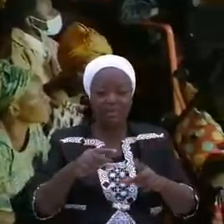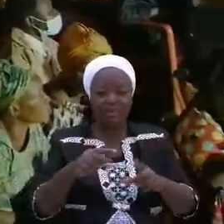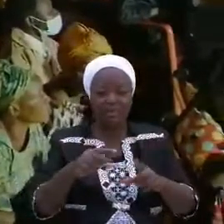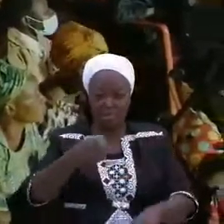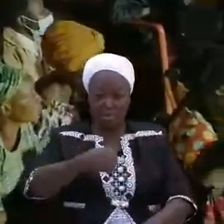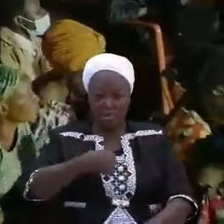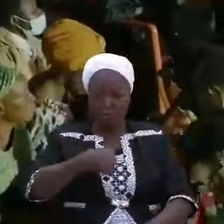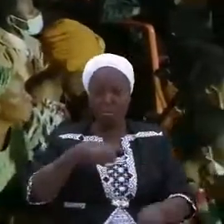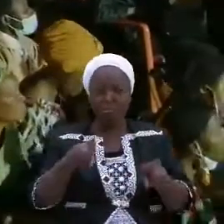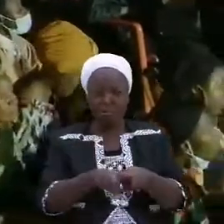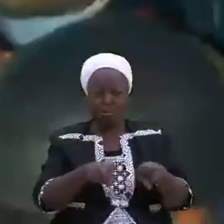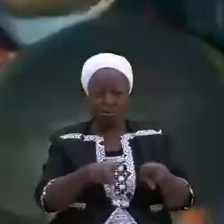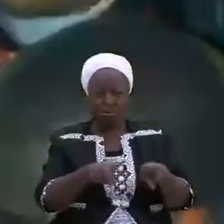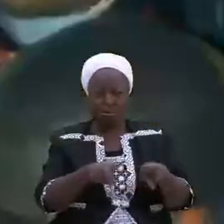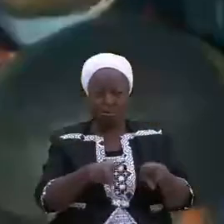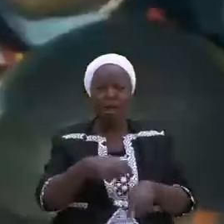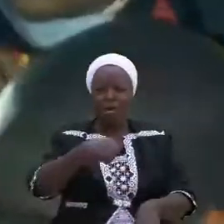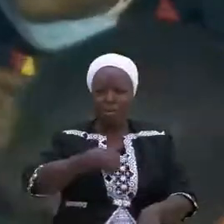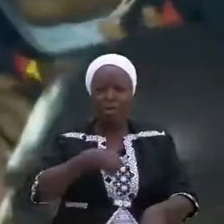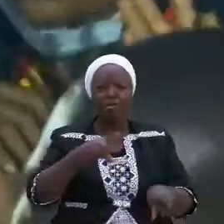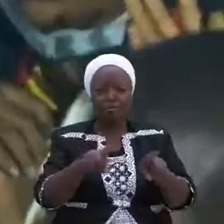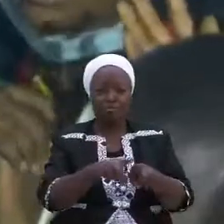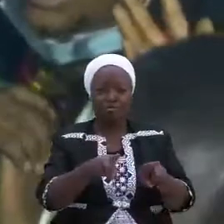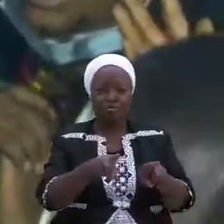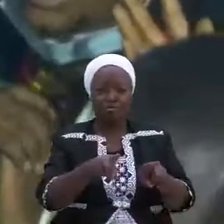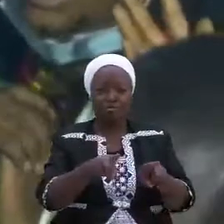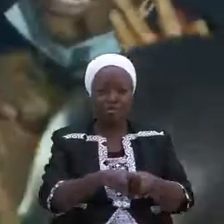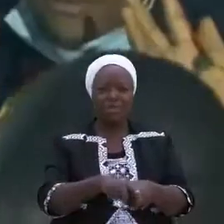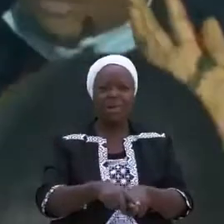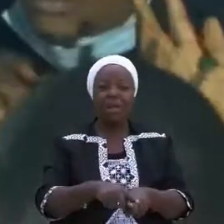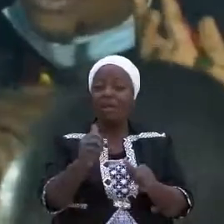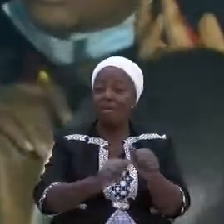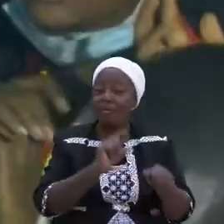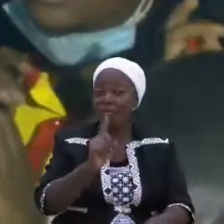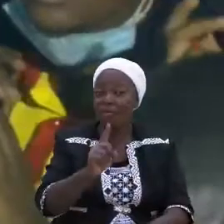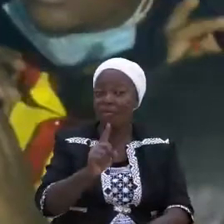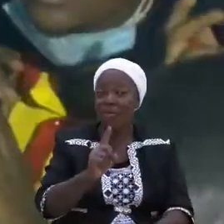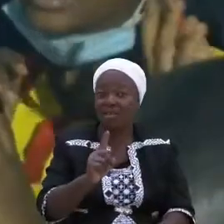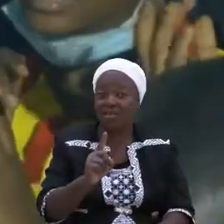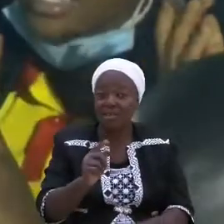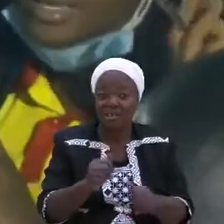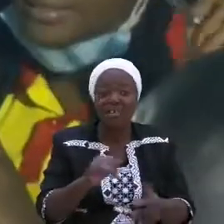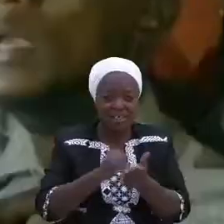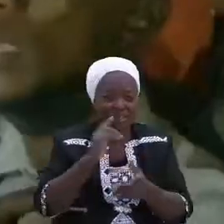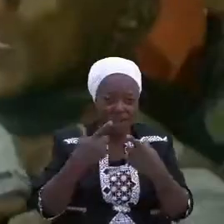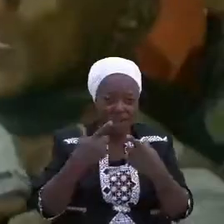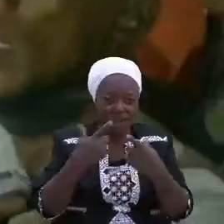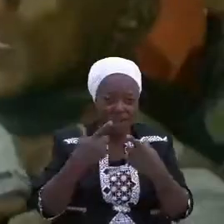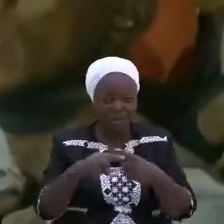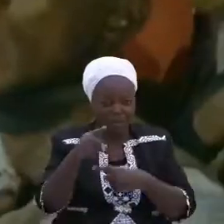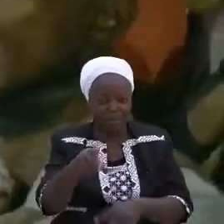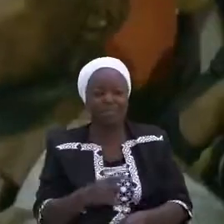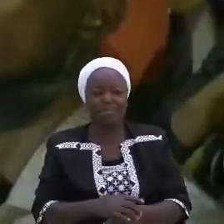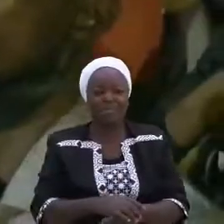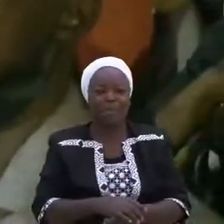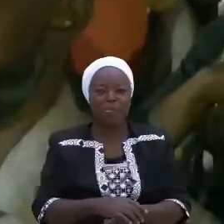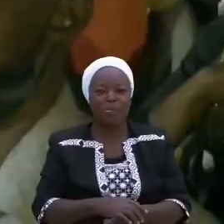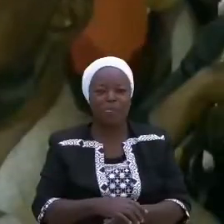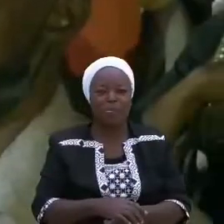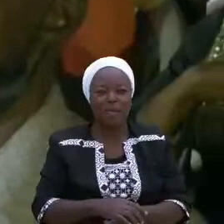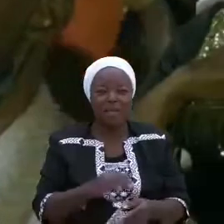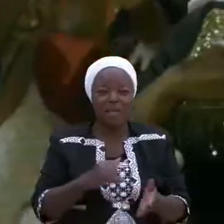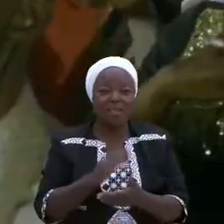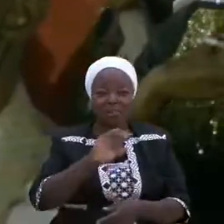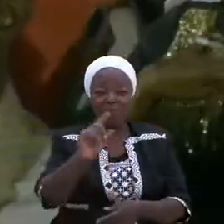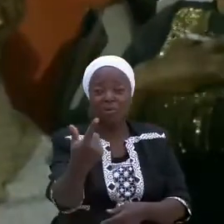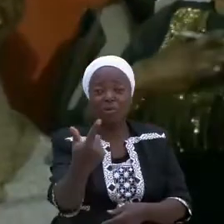say it aloud meet you everyone it will come to your time and tonight is